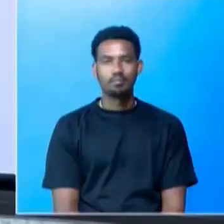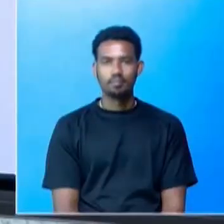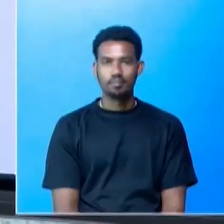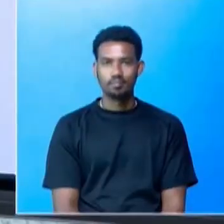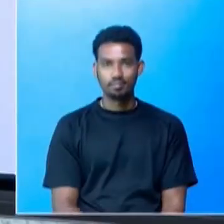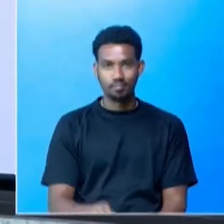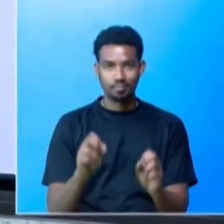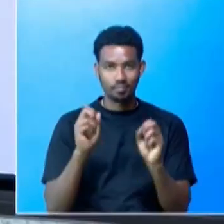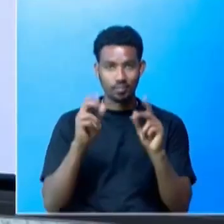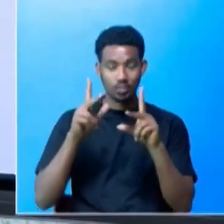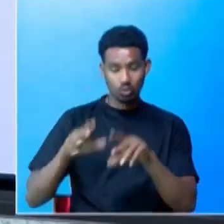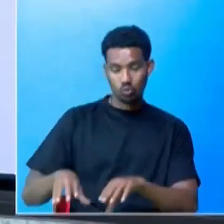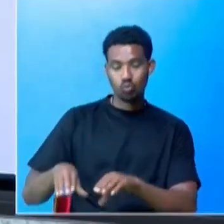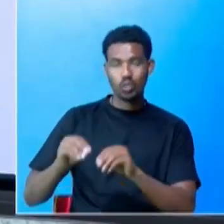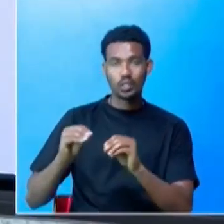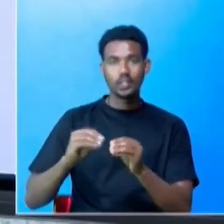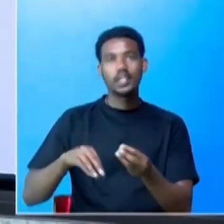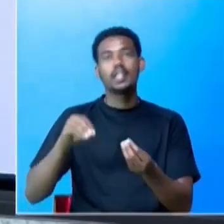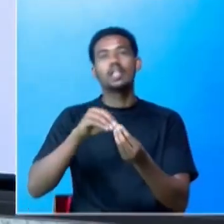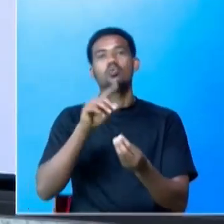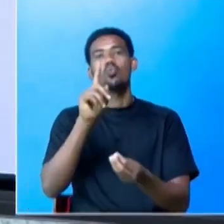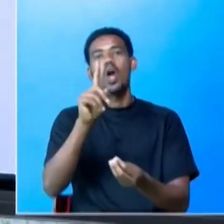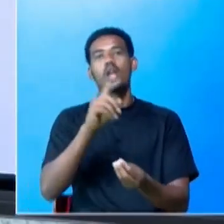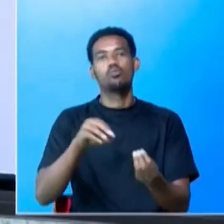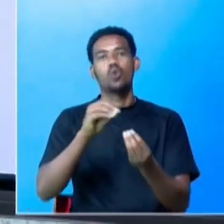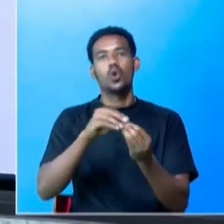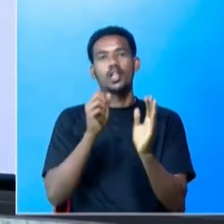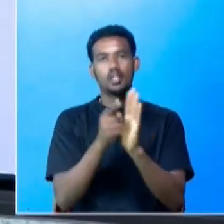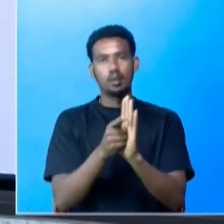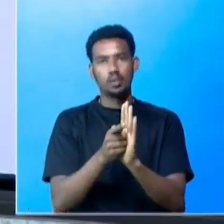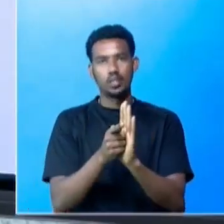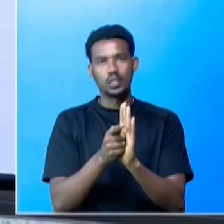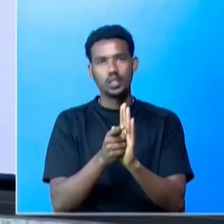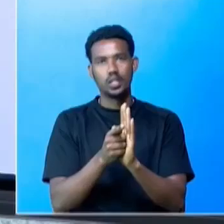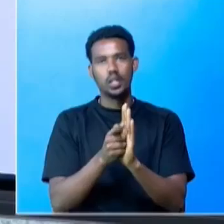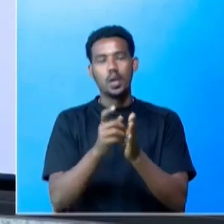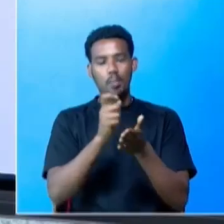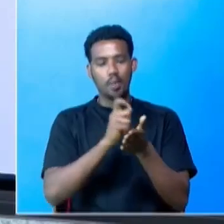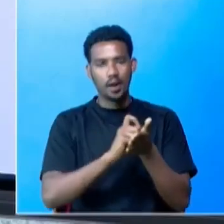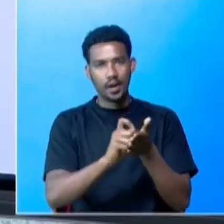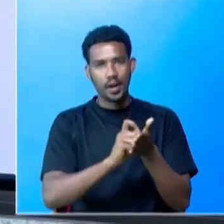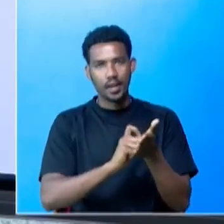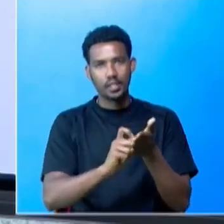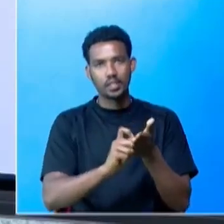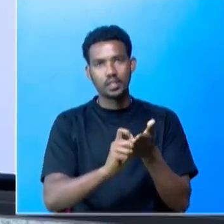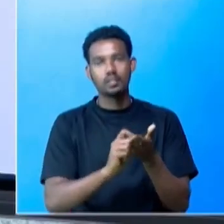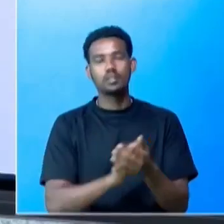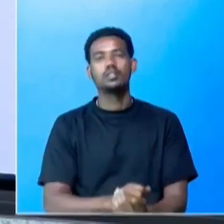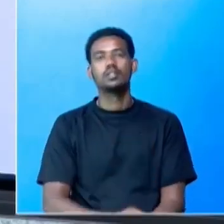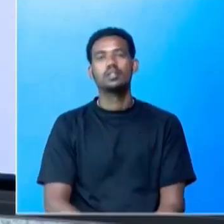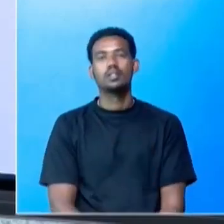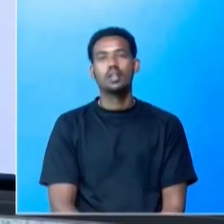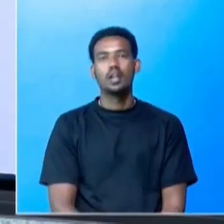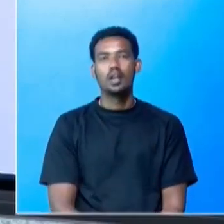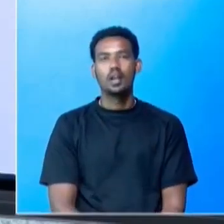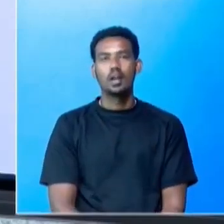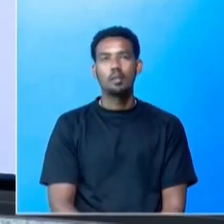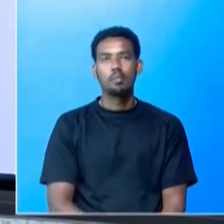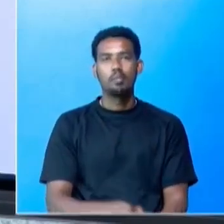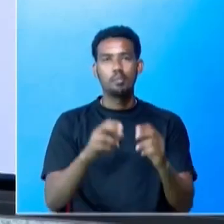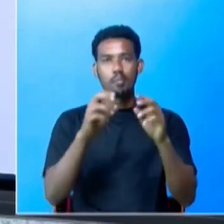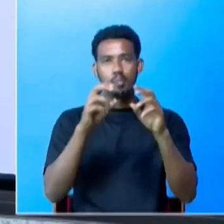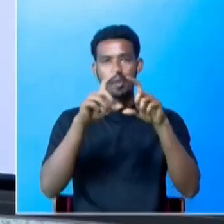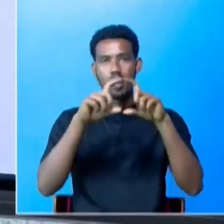So, students, let us add one more example by writing another paragraph, and let us start